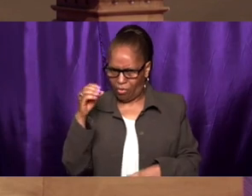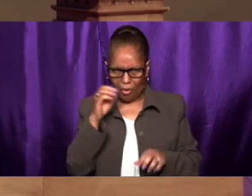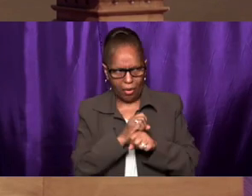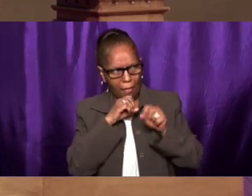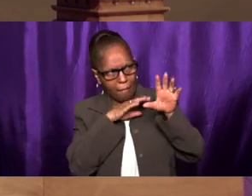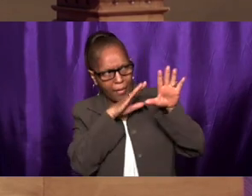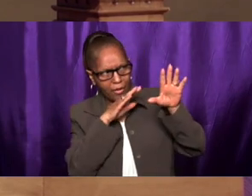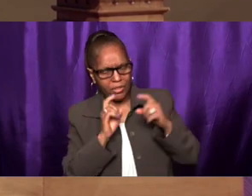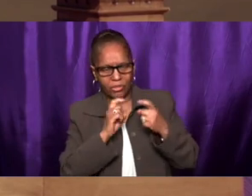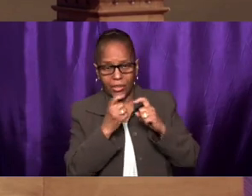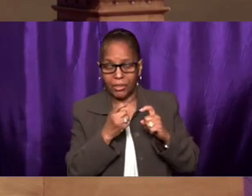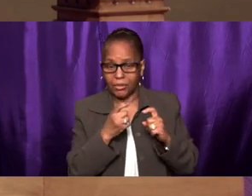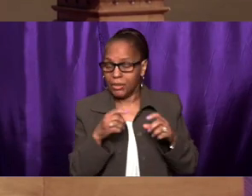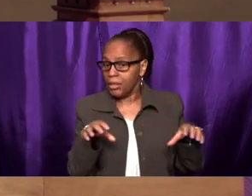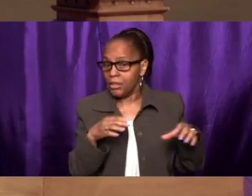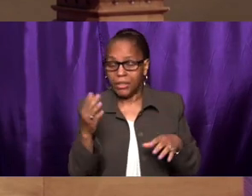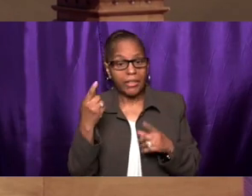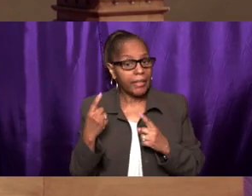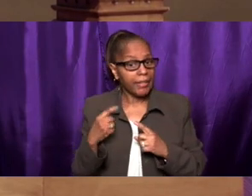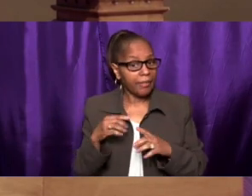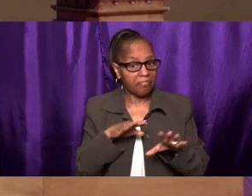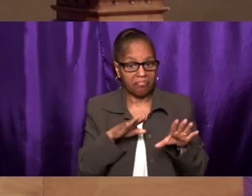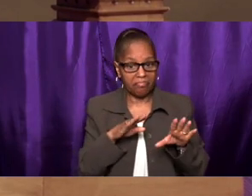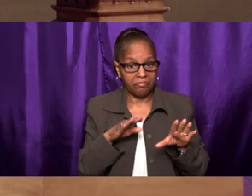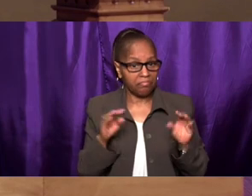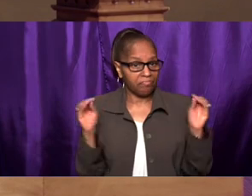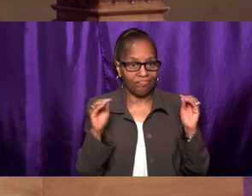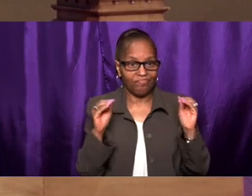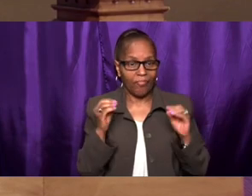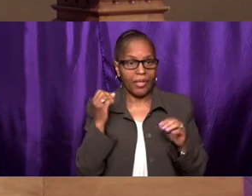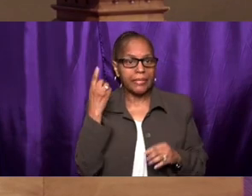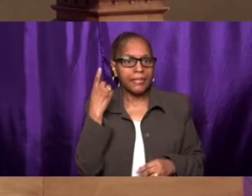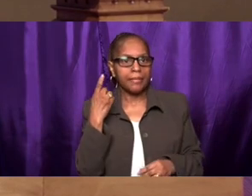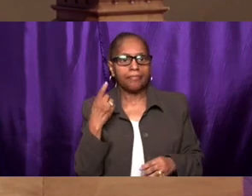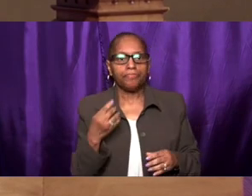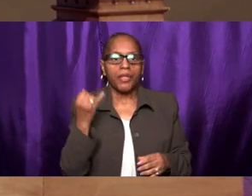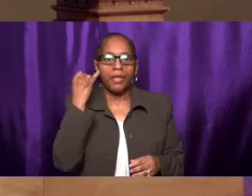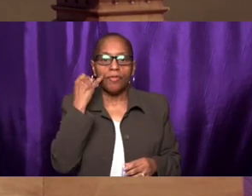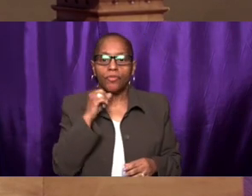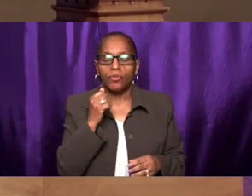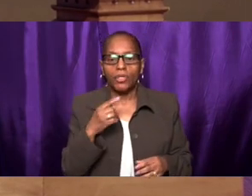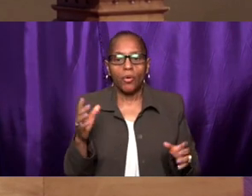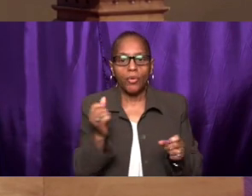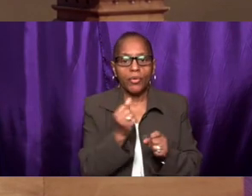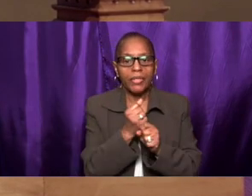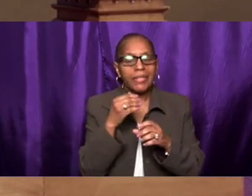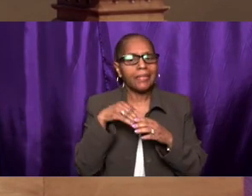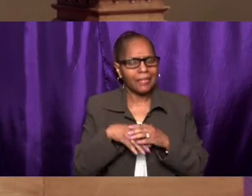Transfiguration. He didn't get in. Y'all ain't hearing me. Even if you don't get